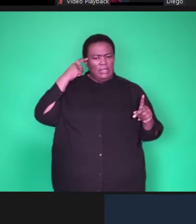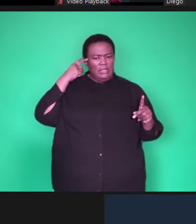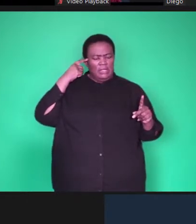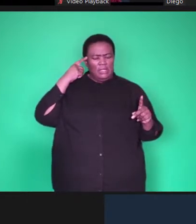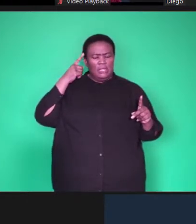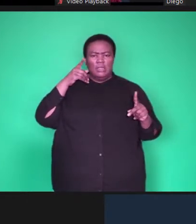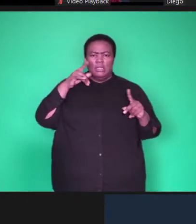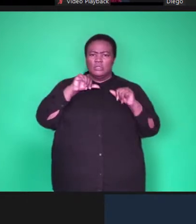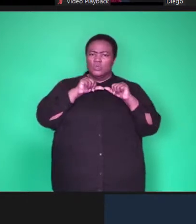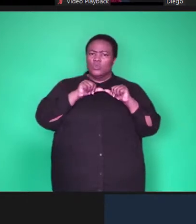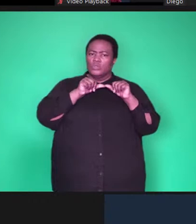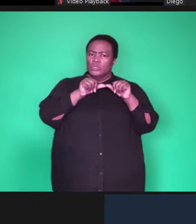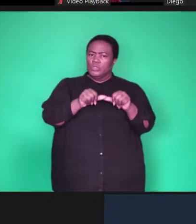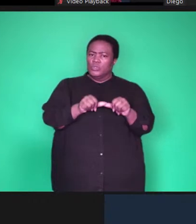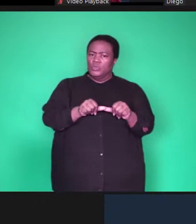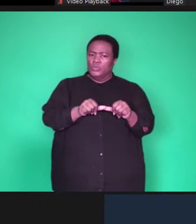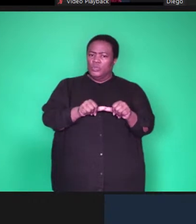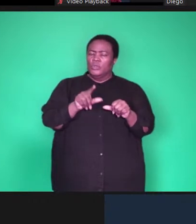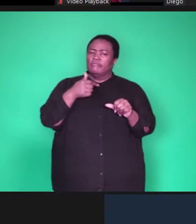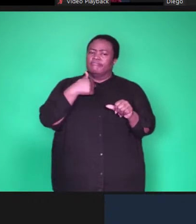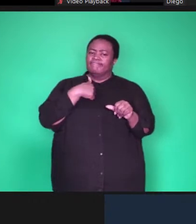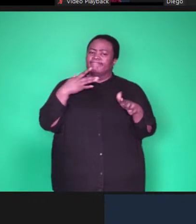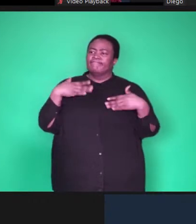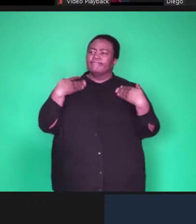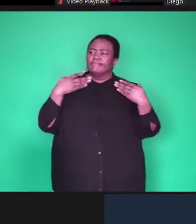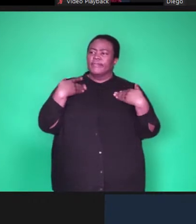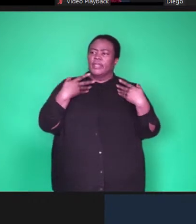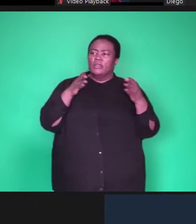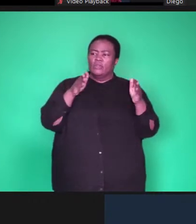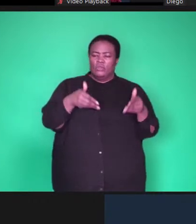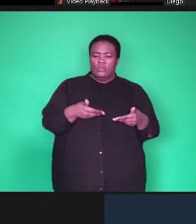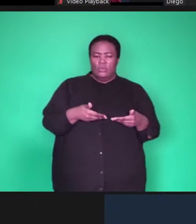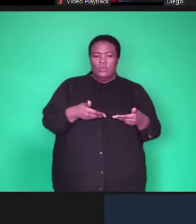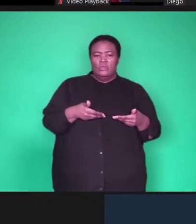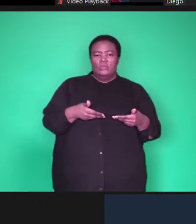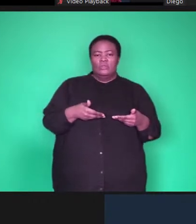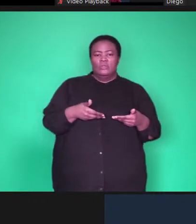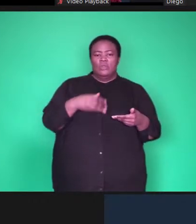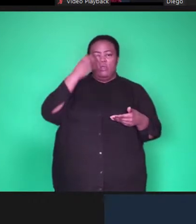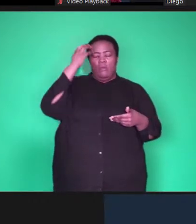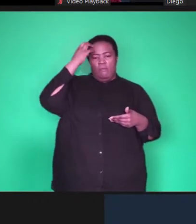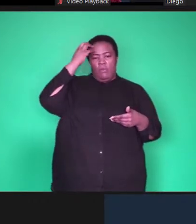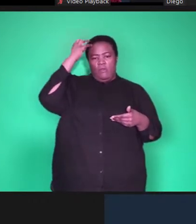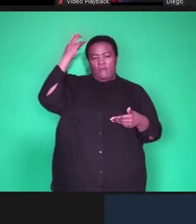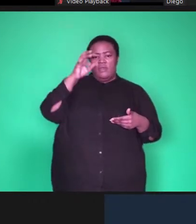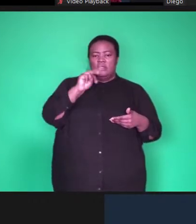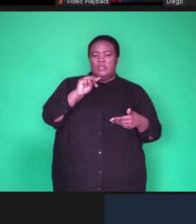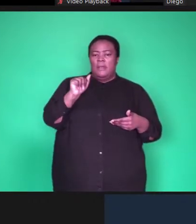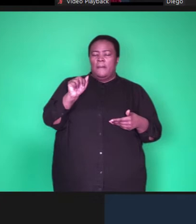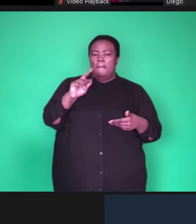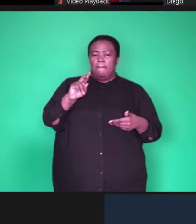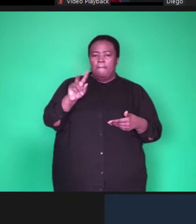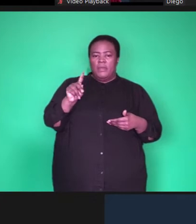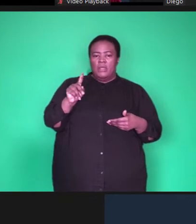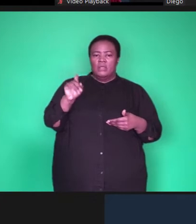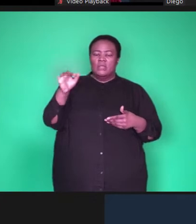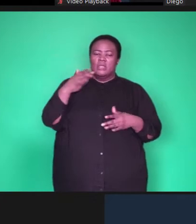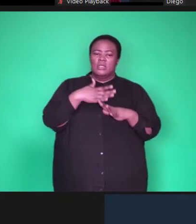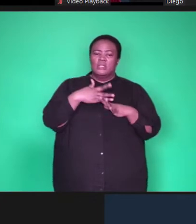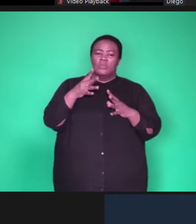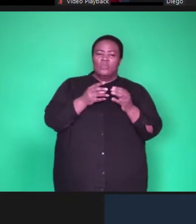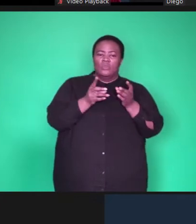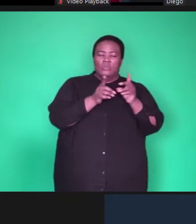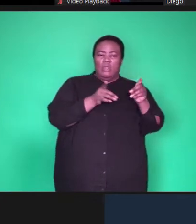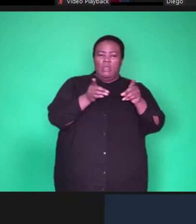continue. Very happy to introduce Professor Mark Collinson. He is a co-director of the South African